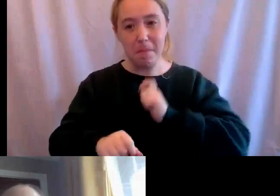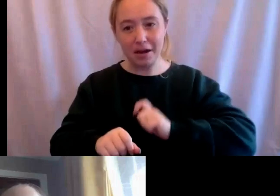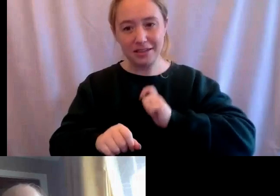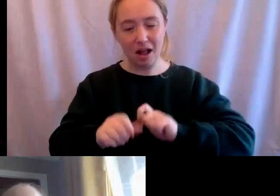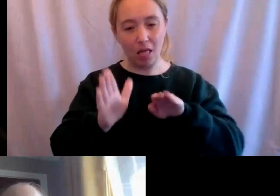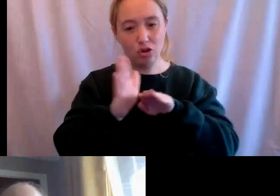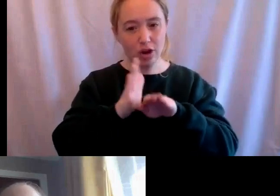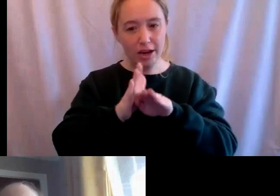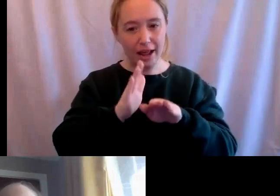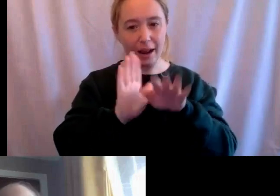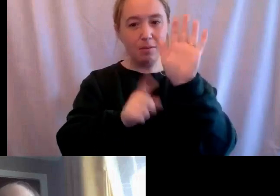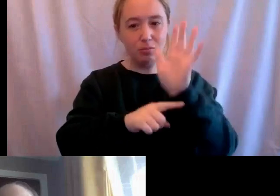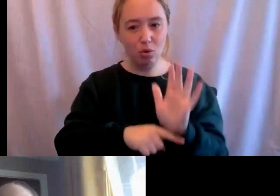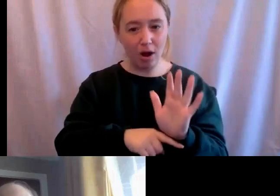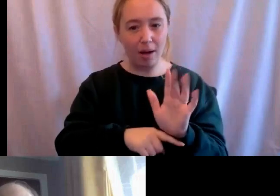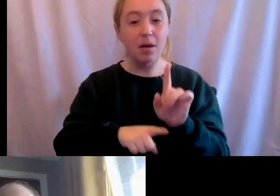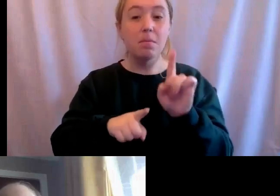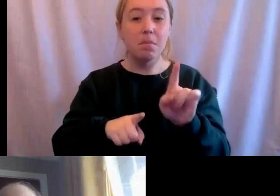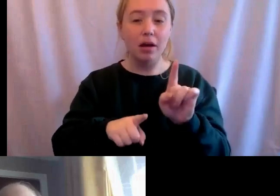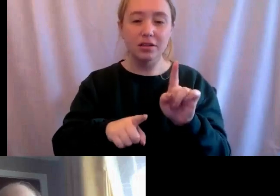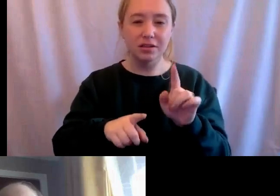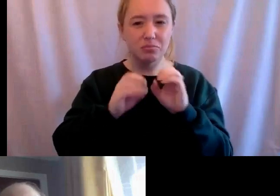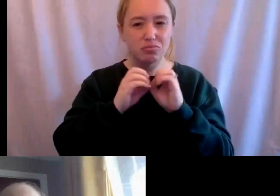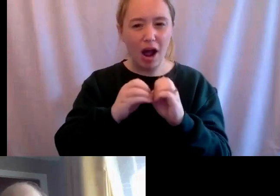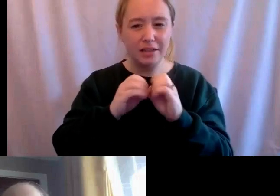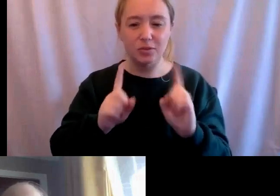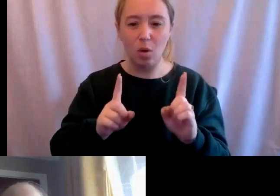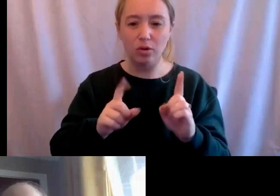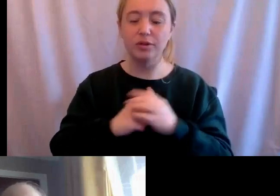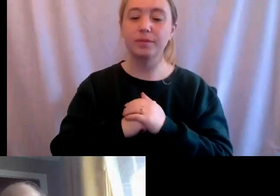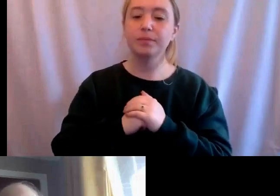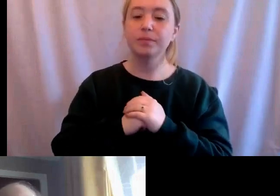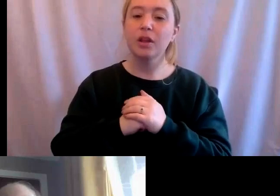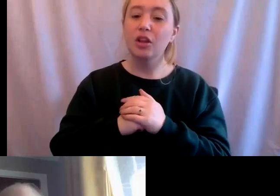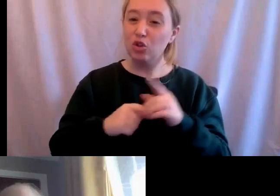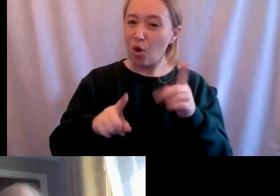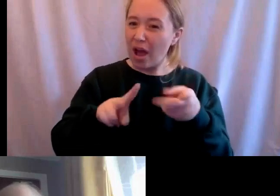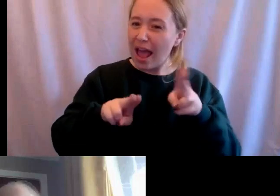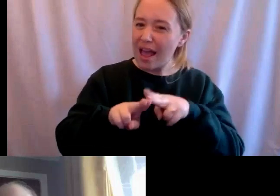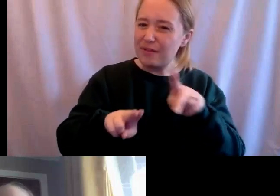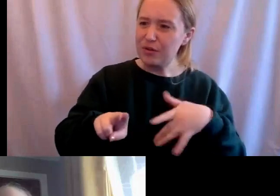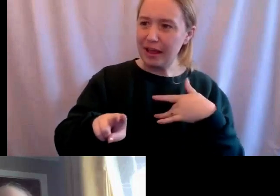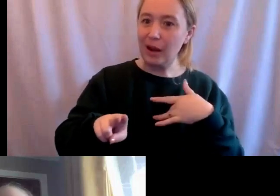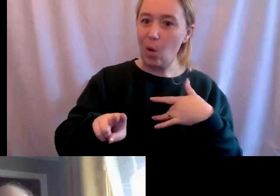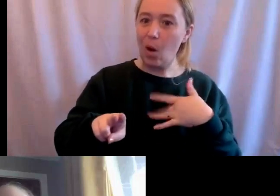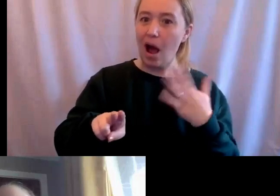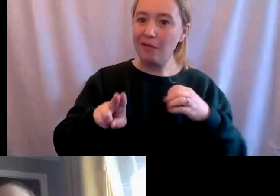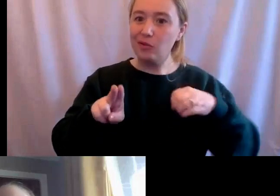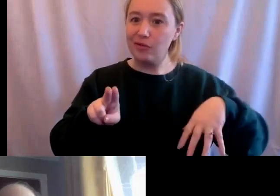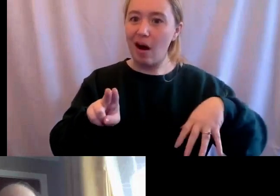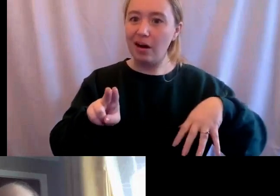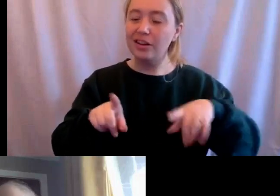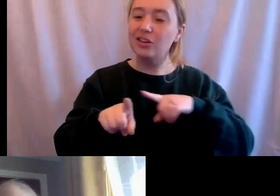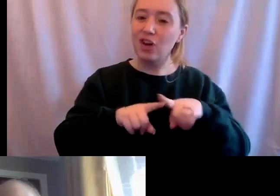But the sensation that you're going for is to draw up at the back passage like you're keeping wind in and imagining you're stopping mid-flow of